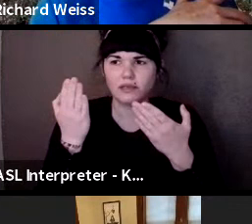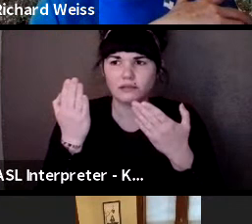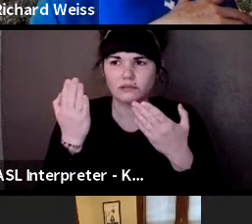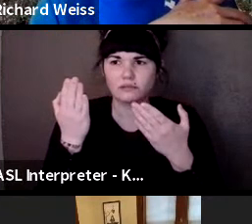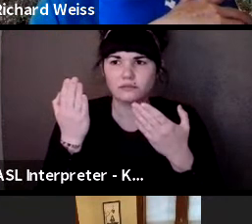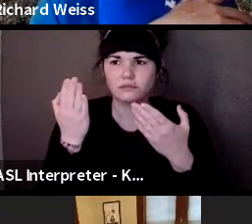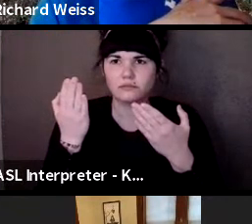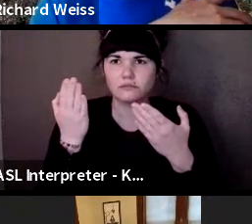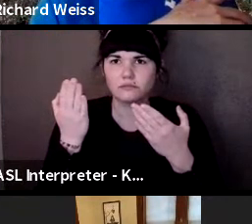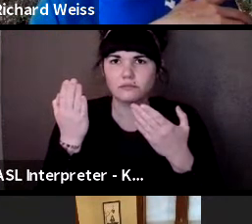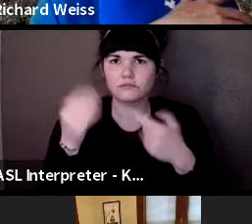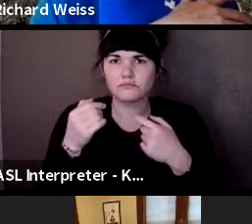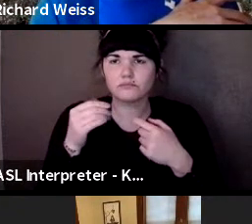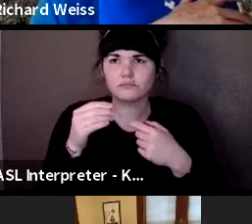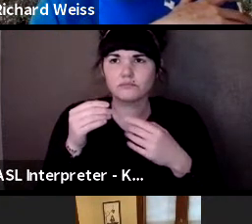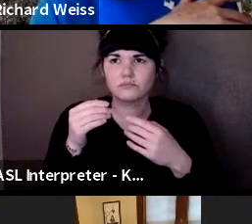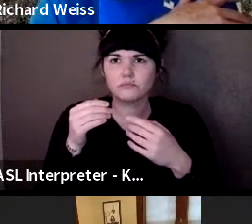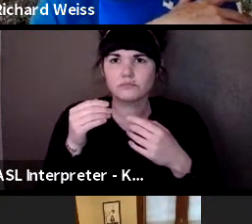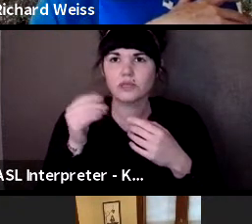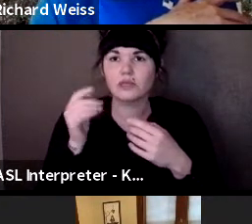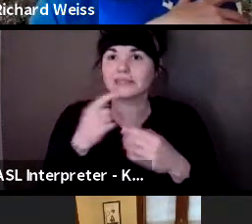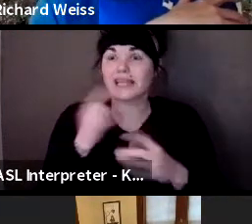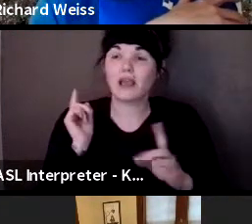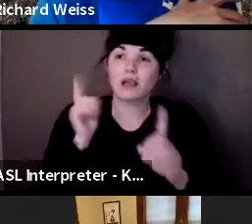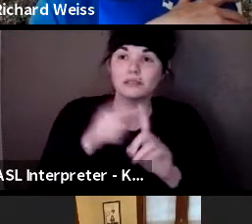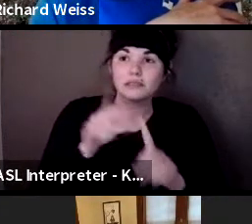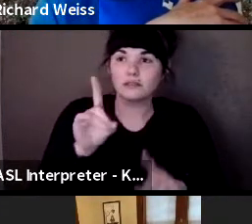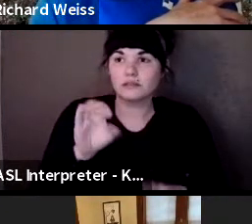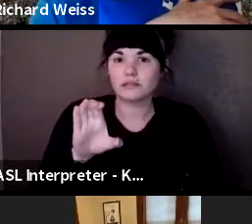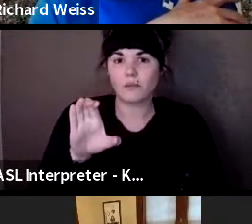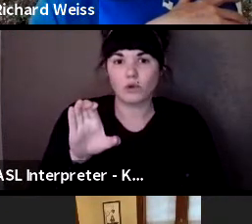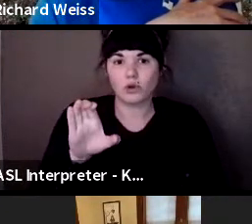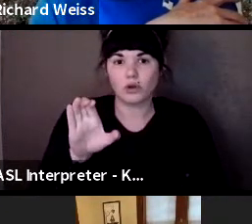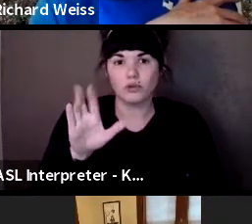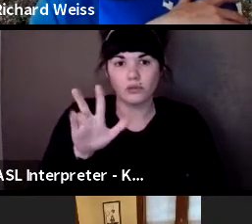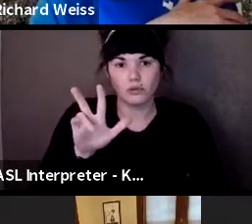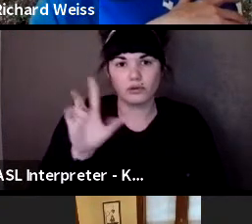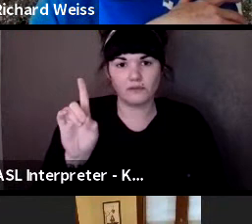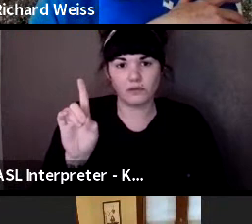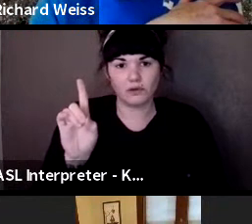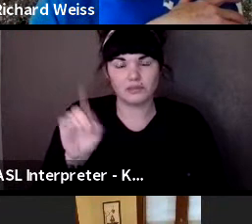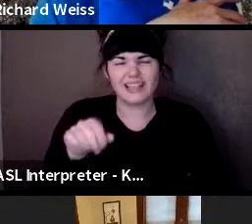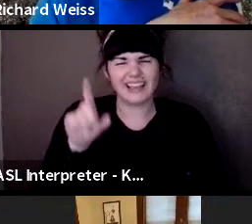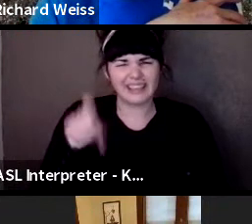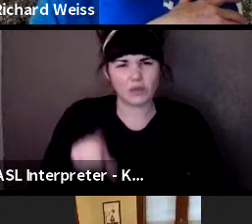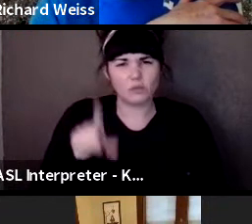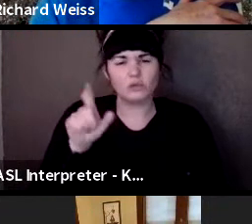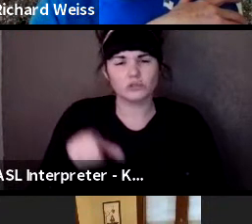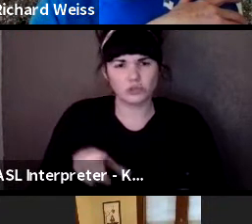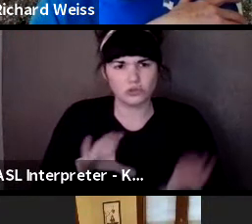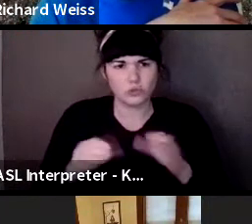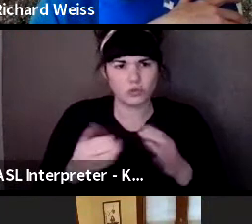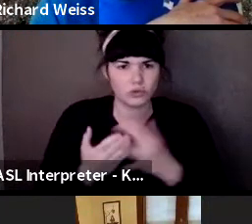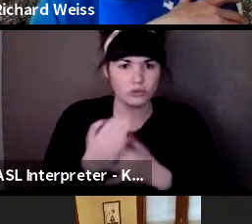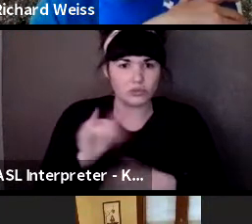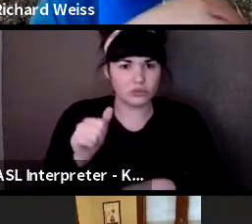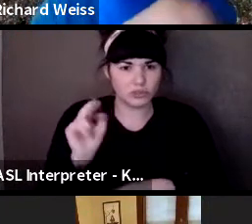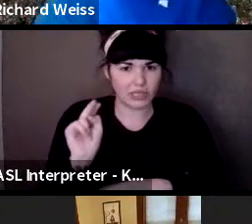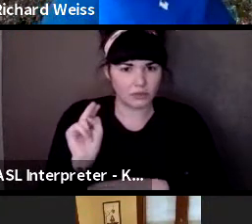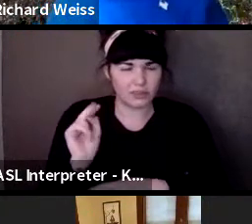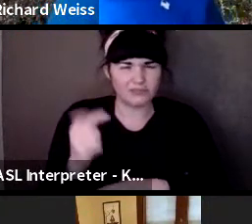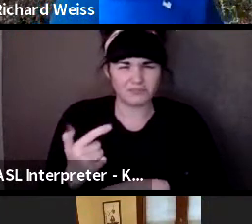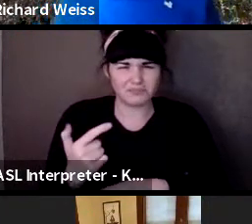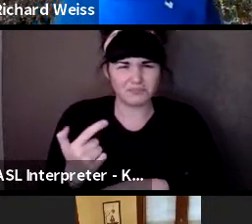do it through January 21st to correspond with what we're asking of the Supreme Court. Just